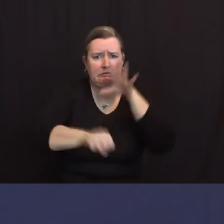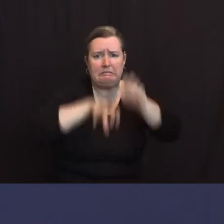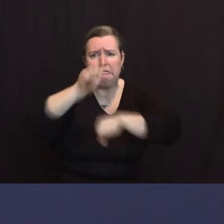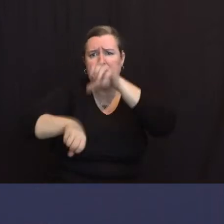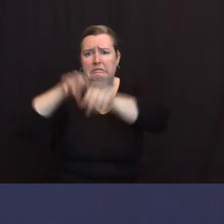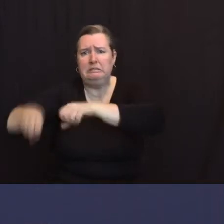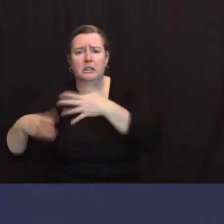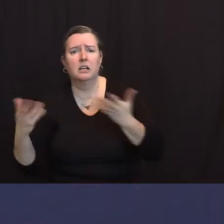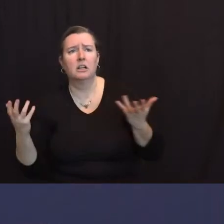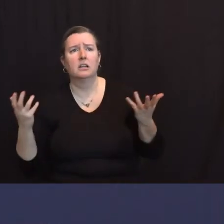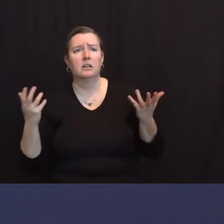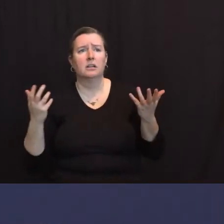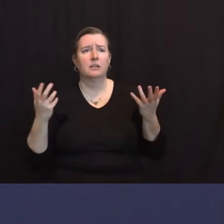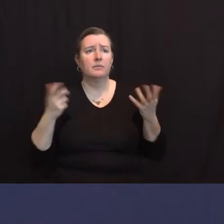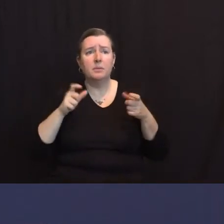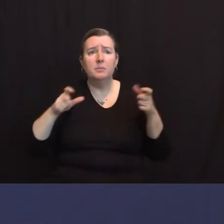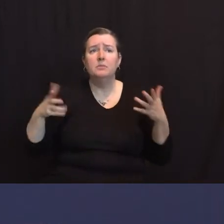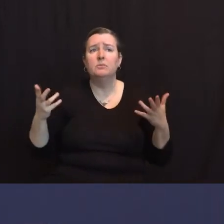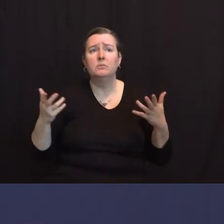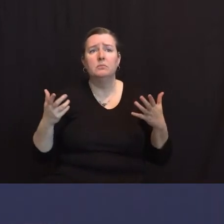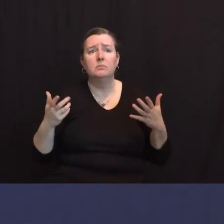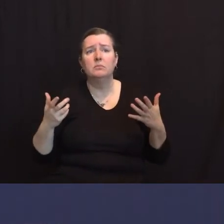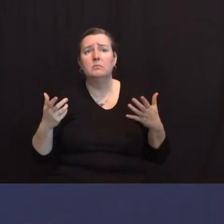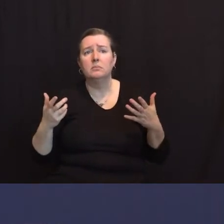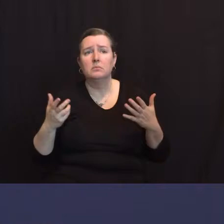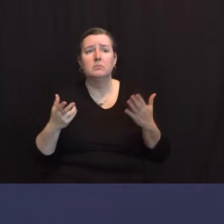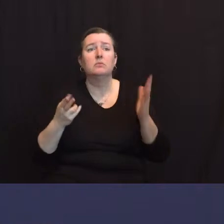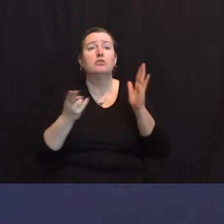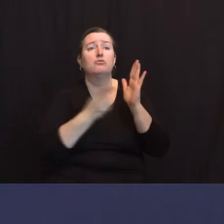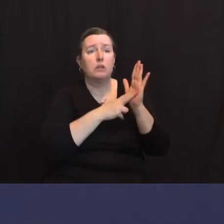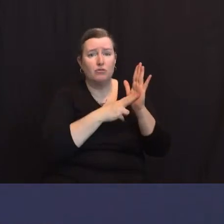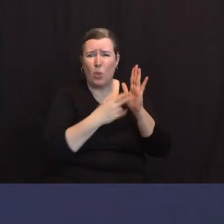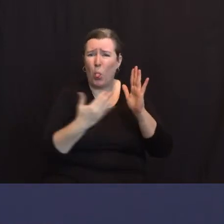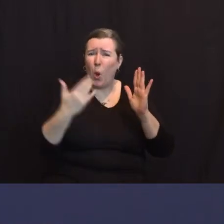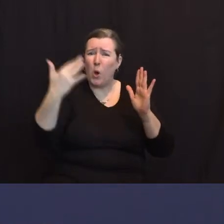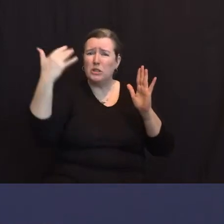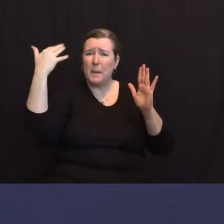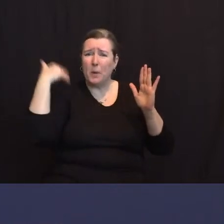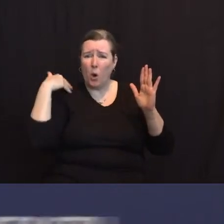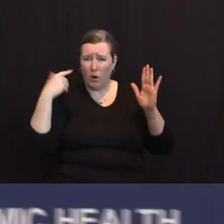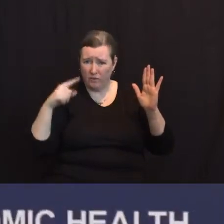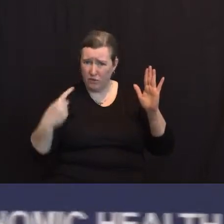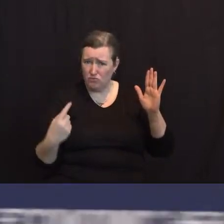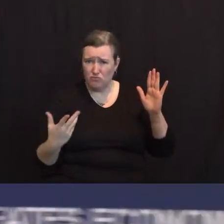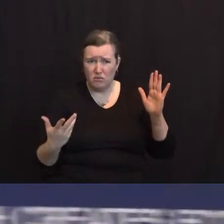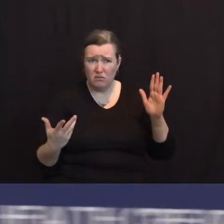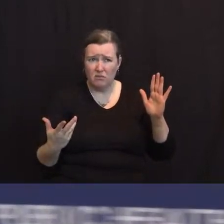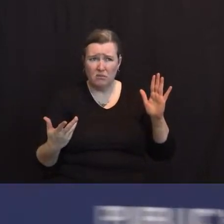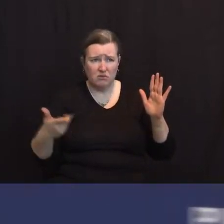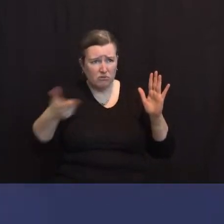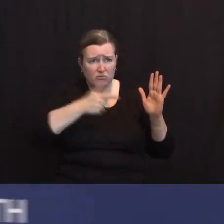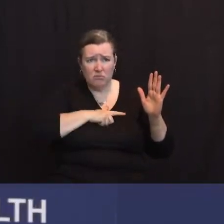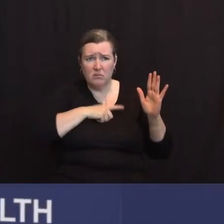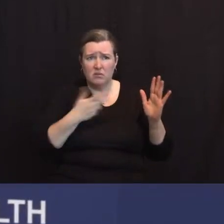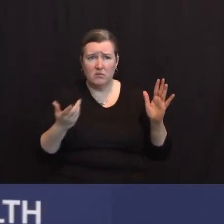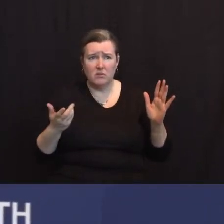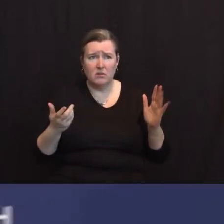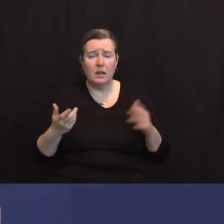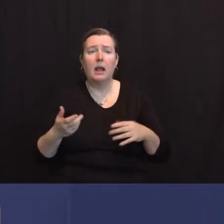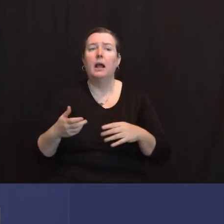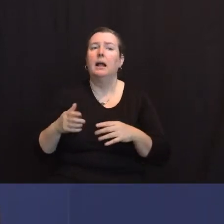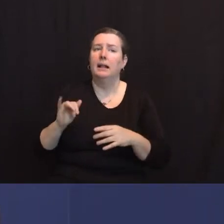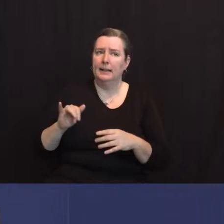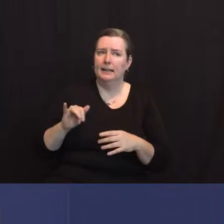registered folk, are they in the queue first and they should be prioritized? Yes, the previously registered that fit into the eligible category,